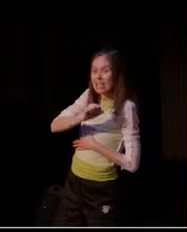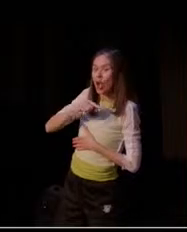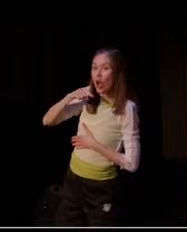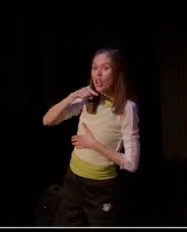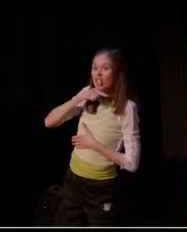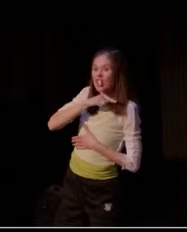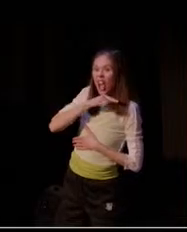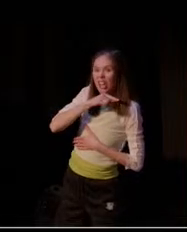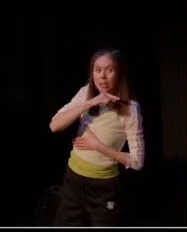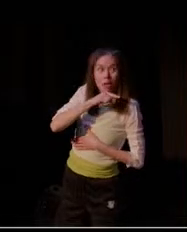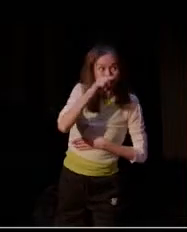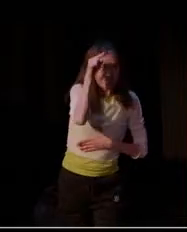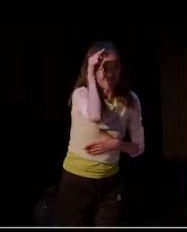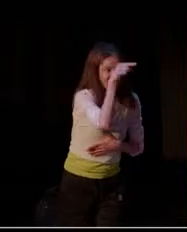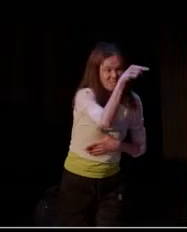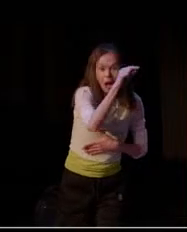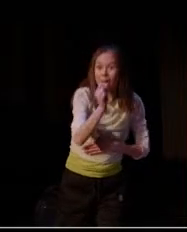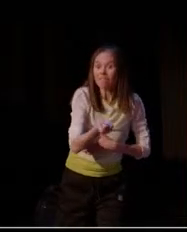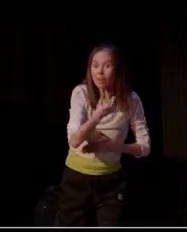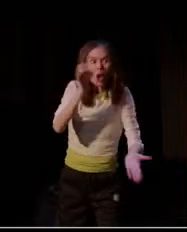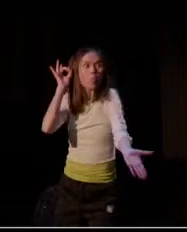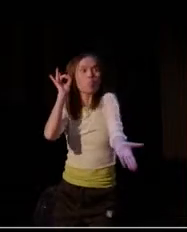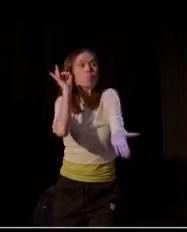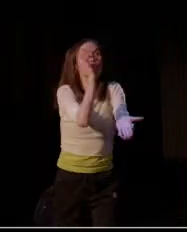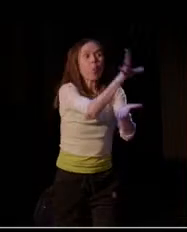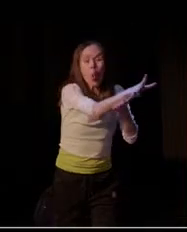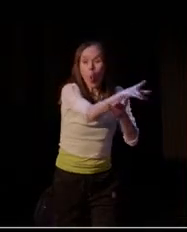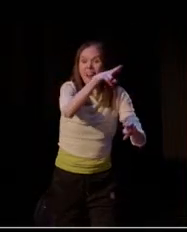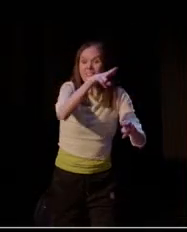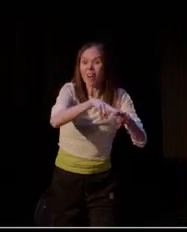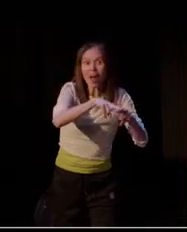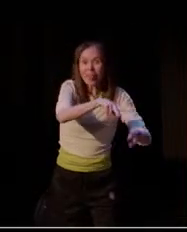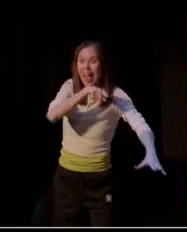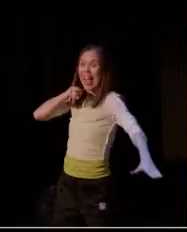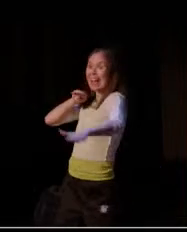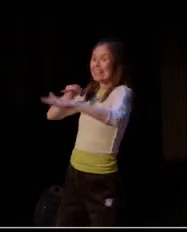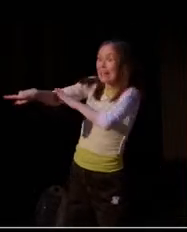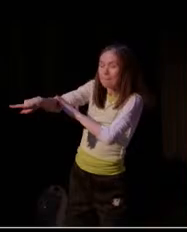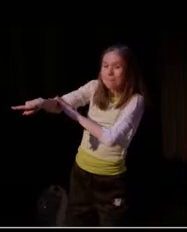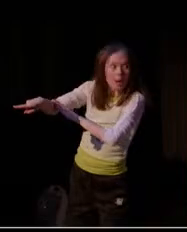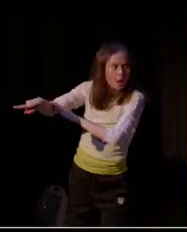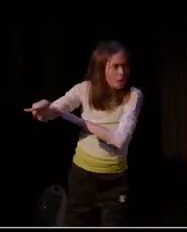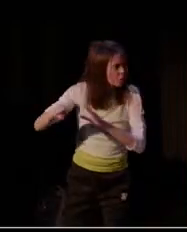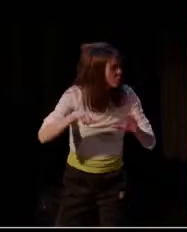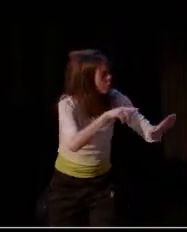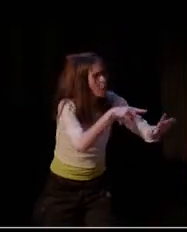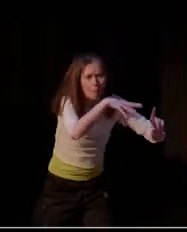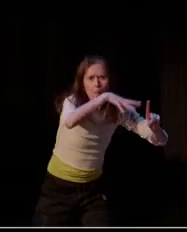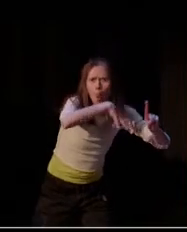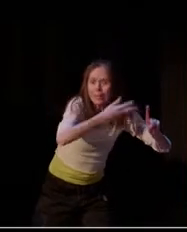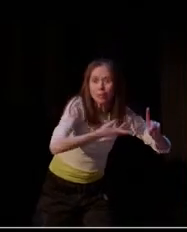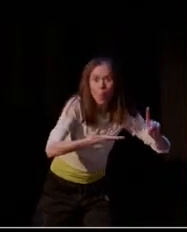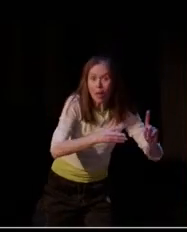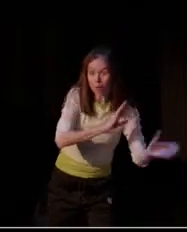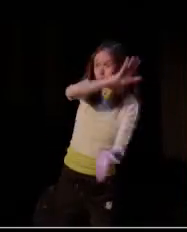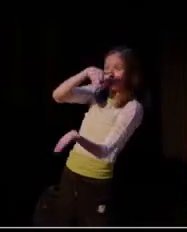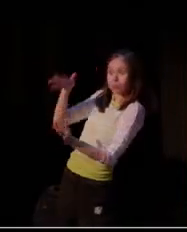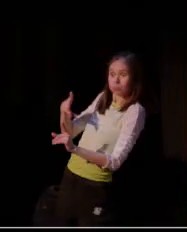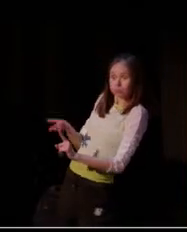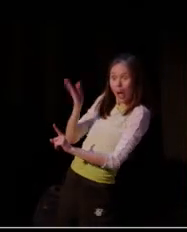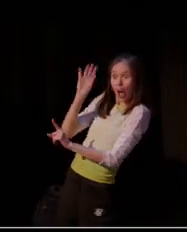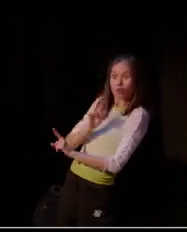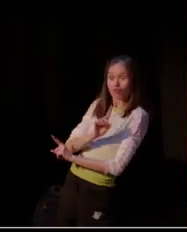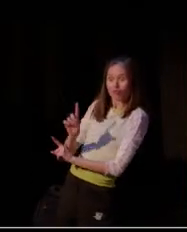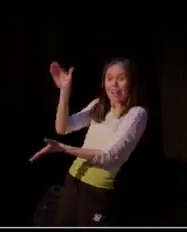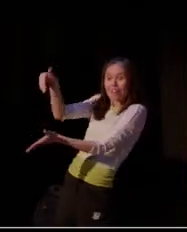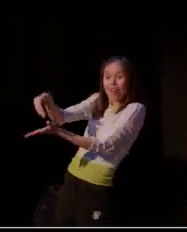off his duty and dignity by fleeing from his father from his home. Where is Polixenes? He's on his way. If I